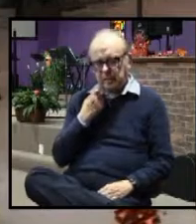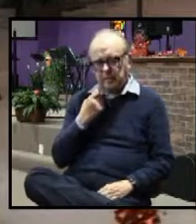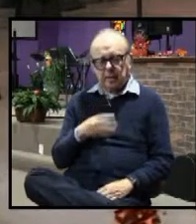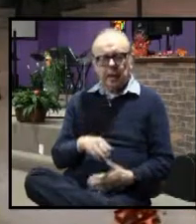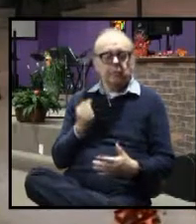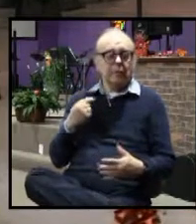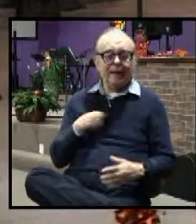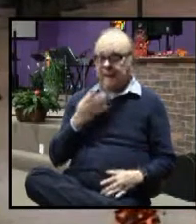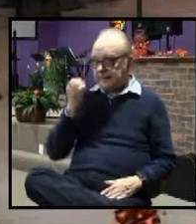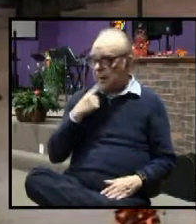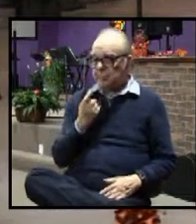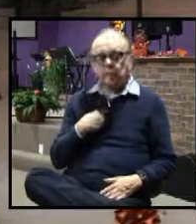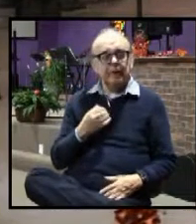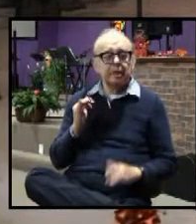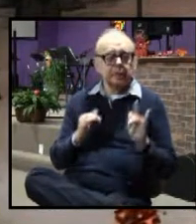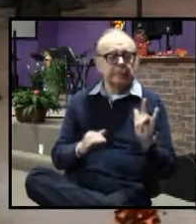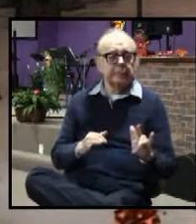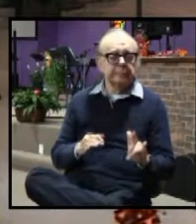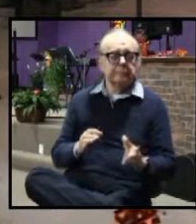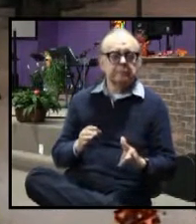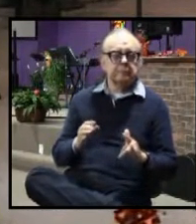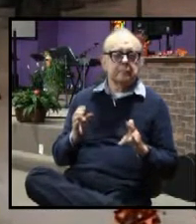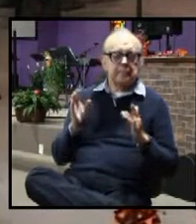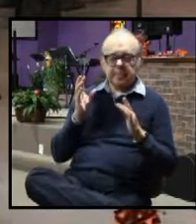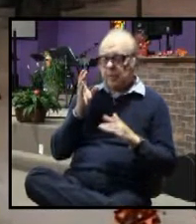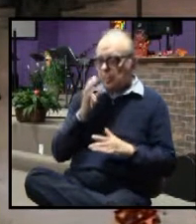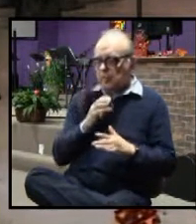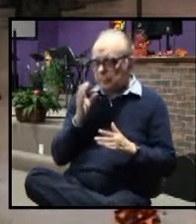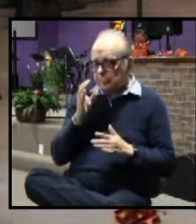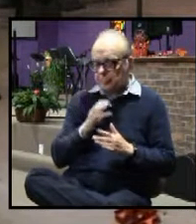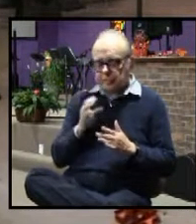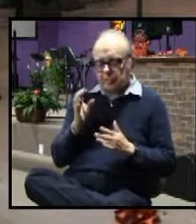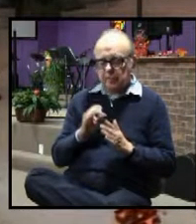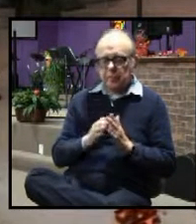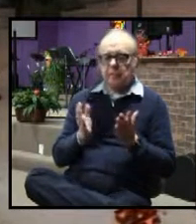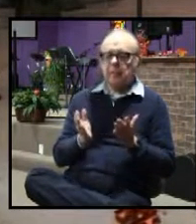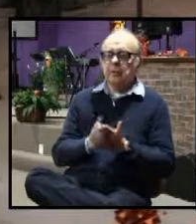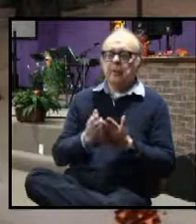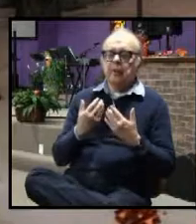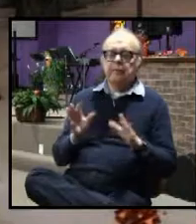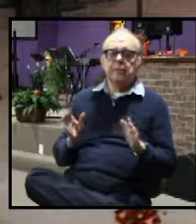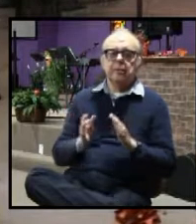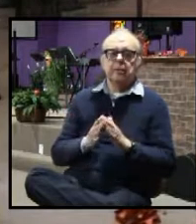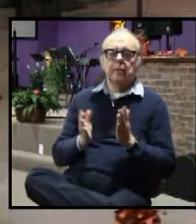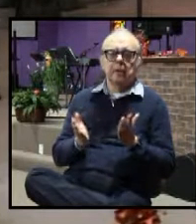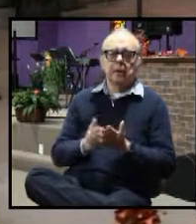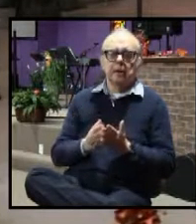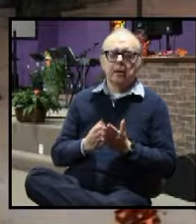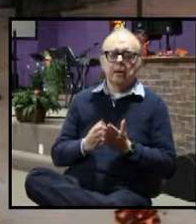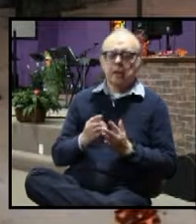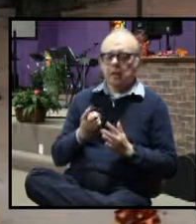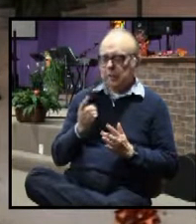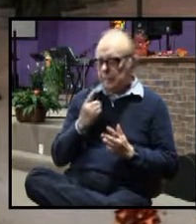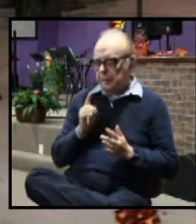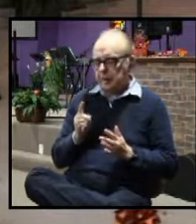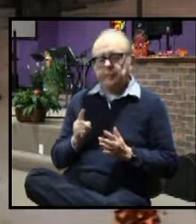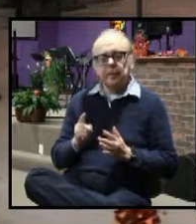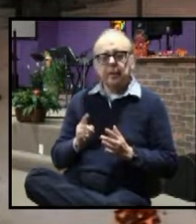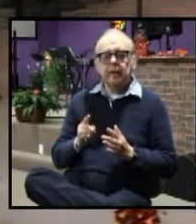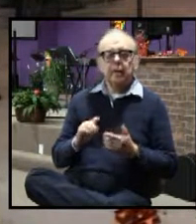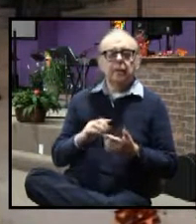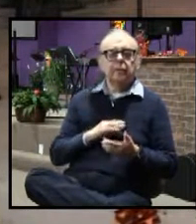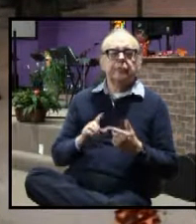and say, "I love you"? So I began to dig into the Bible and get the information. I, of course, finished the book. I began to pray for Christian